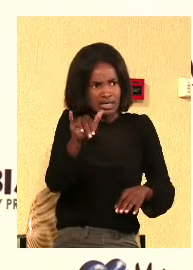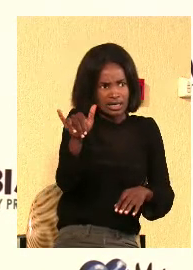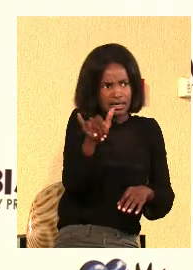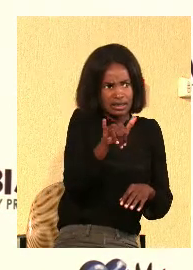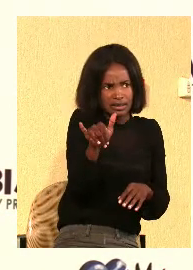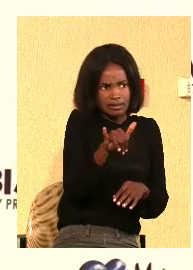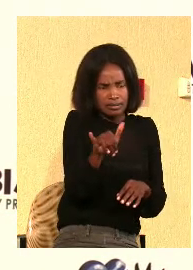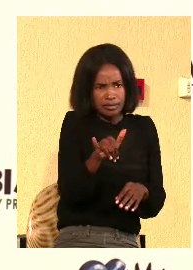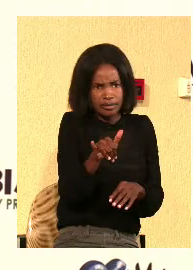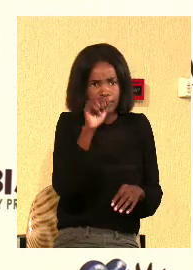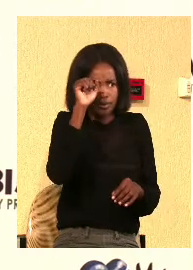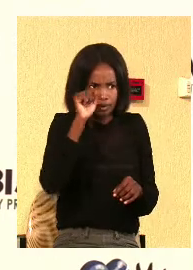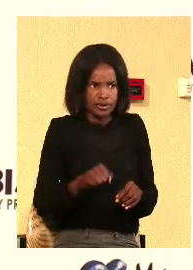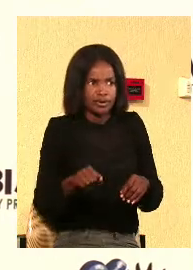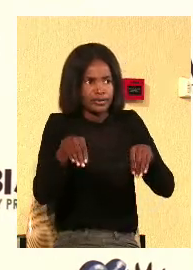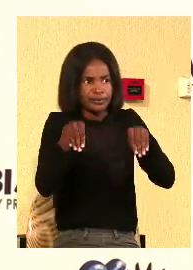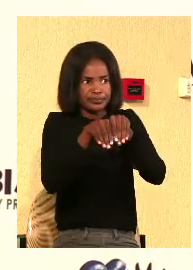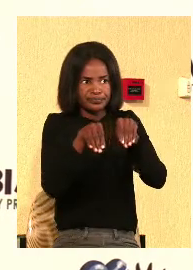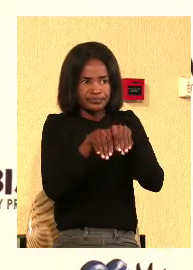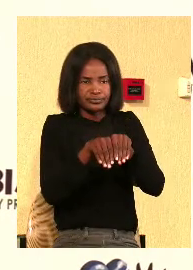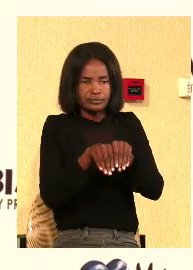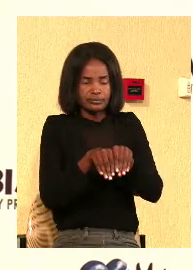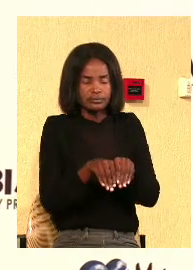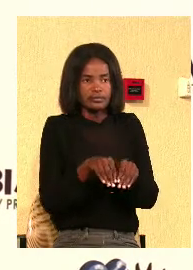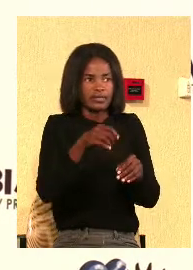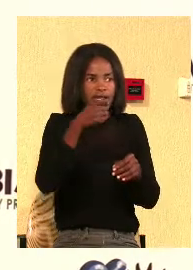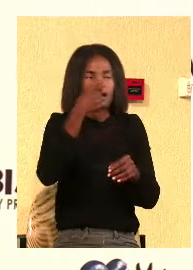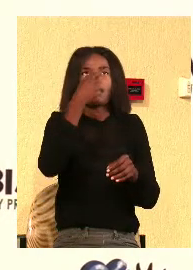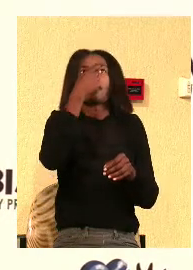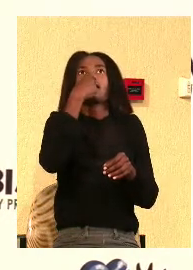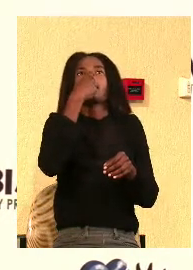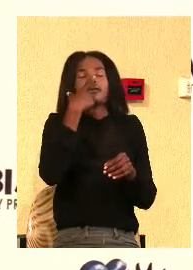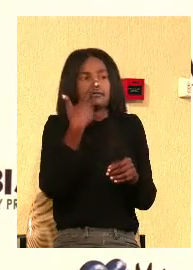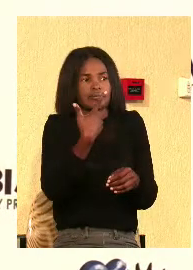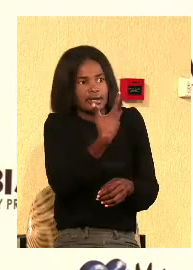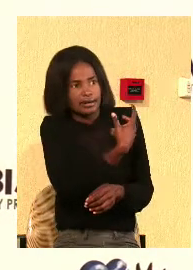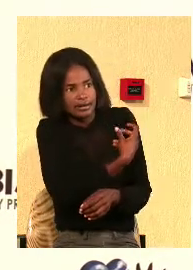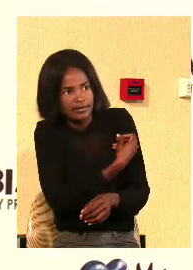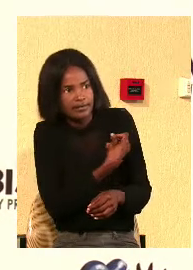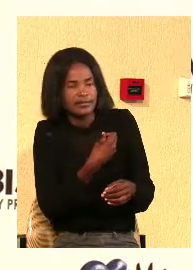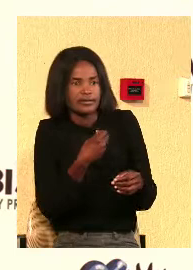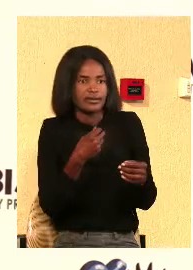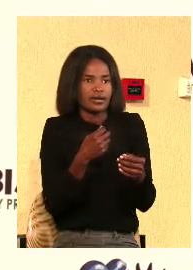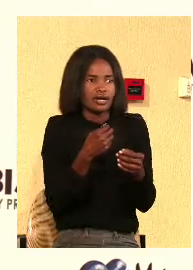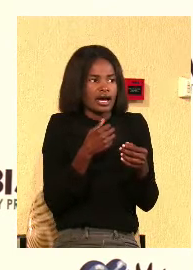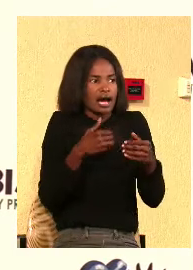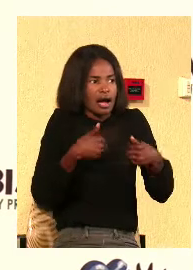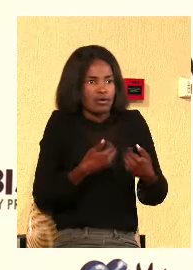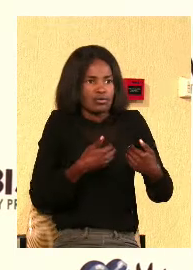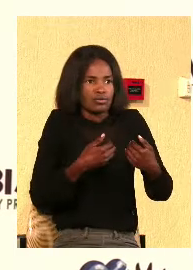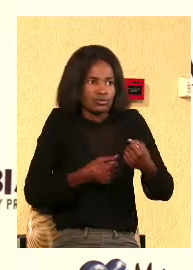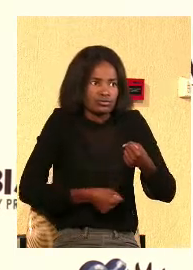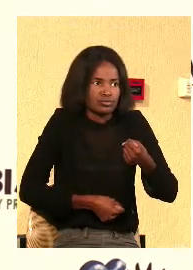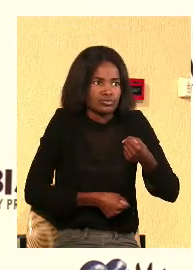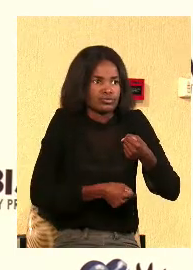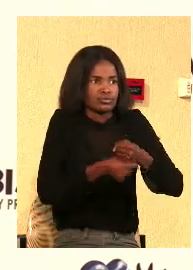accredited or approved treatment or supportive care